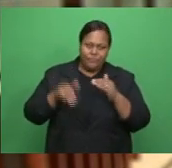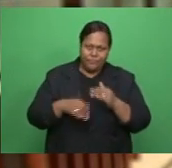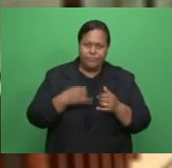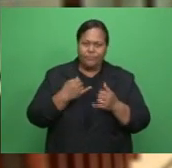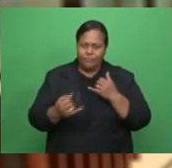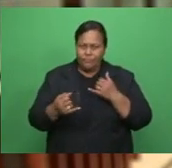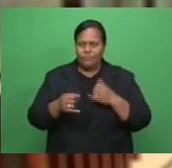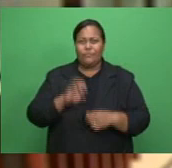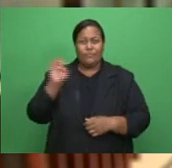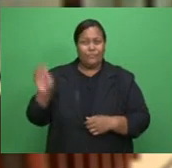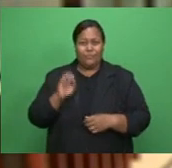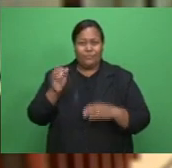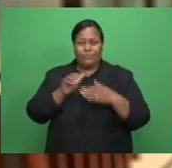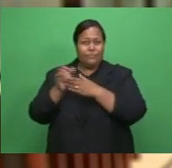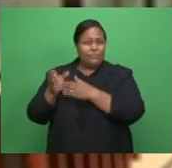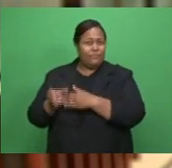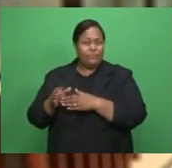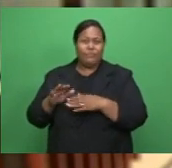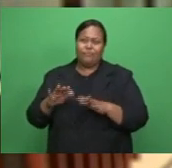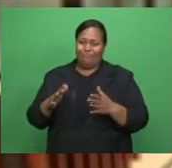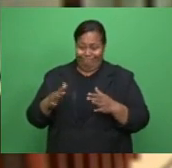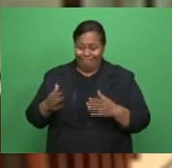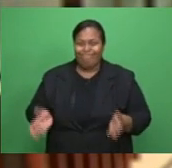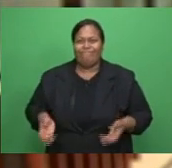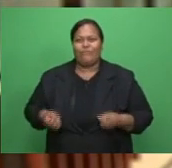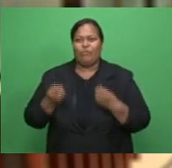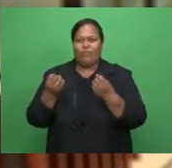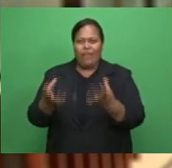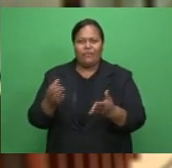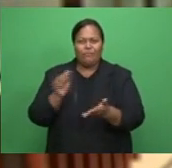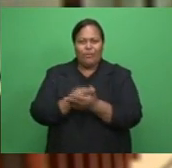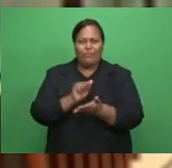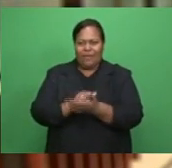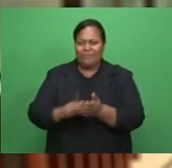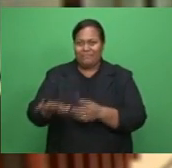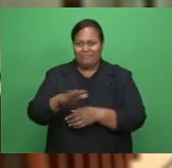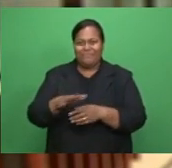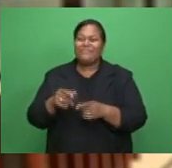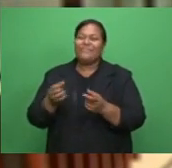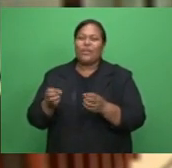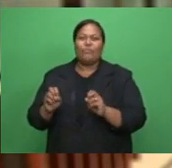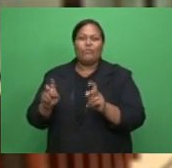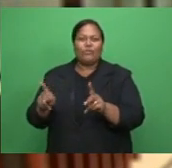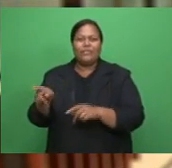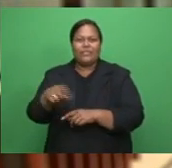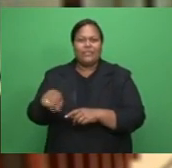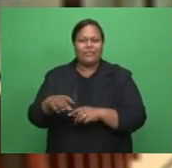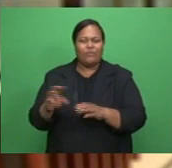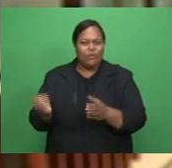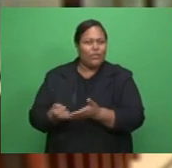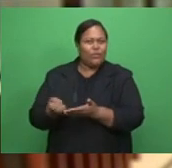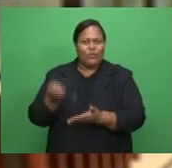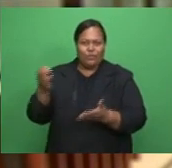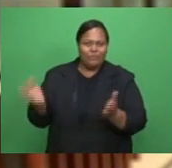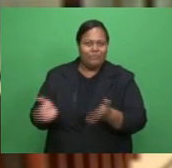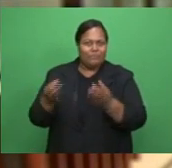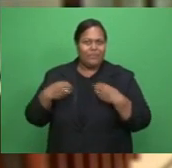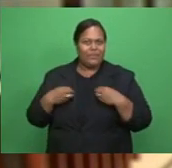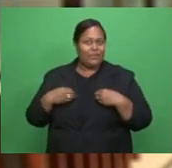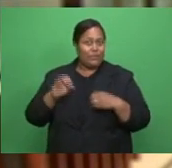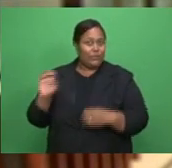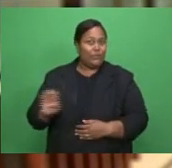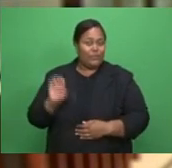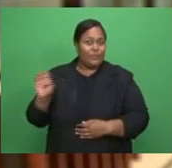leaders might agree on providing stimulus and deepening fiscal integration to offset the economic damage of the pandemic. The